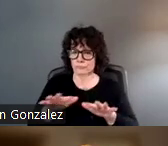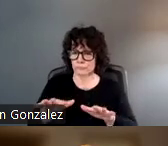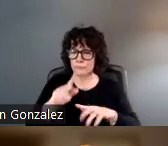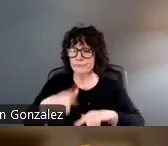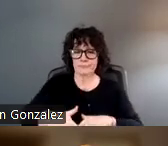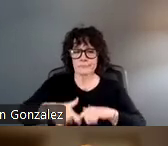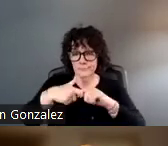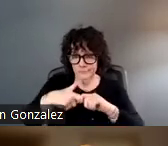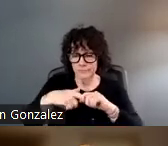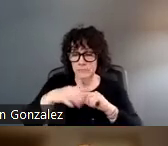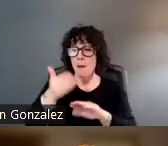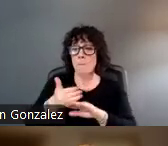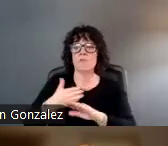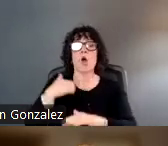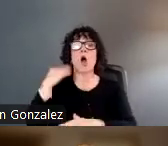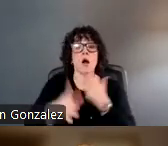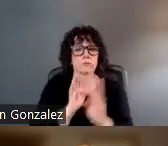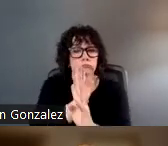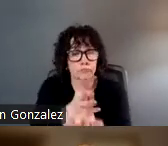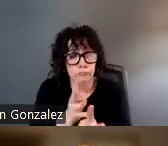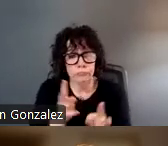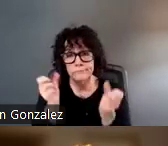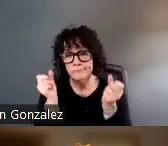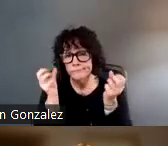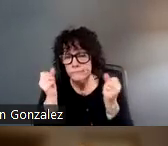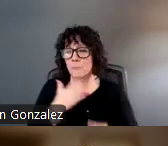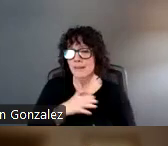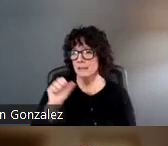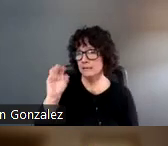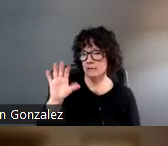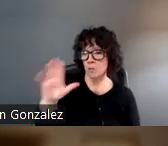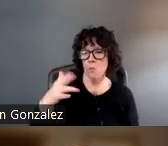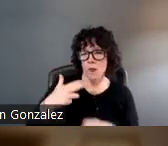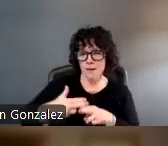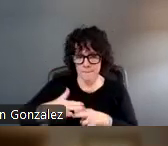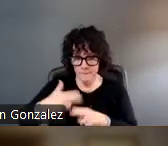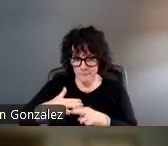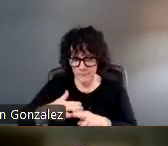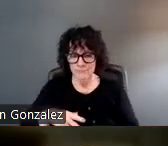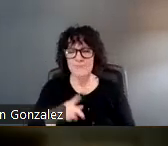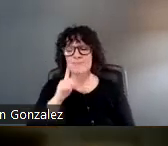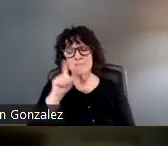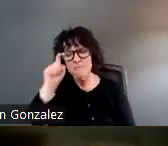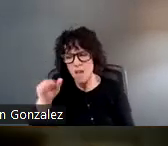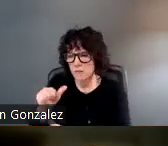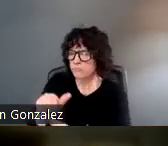one person should speak at a time, and we may use the chat box to ask for help.